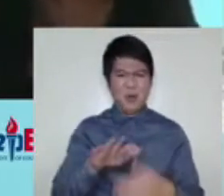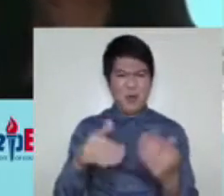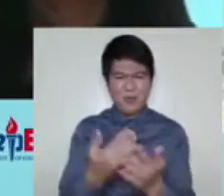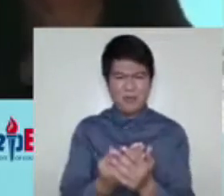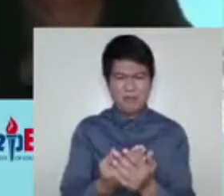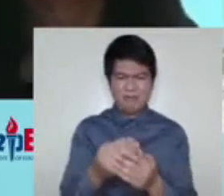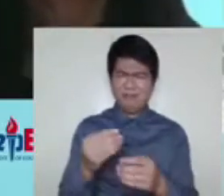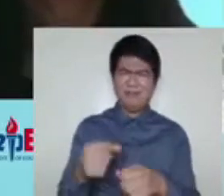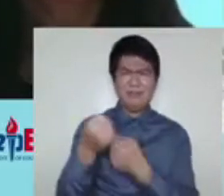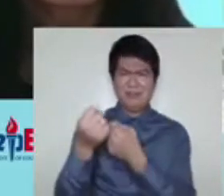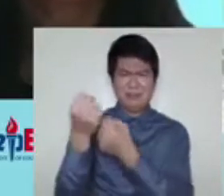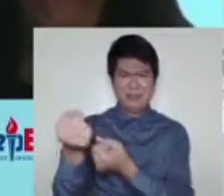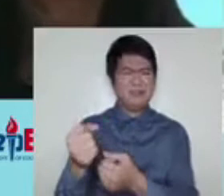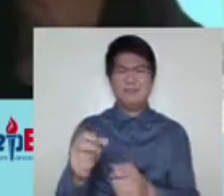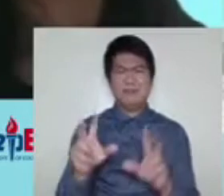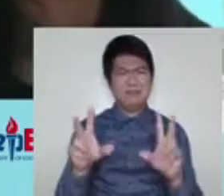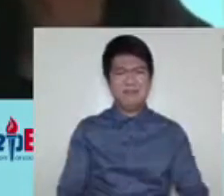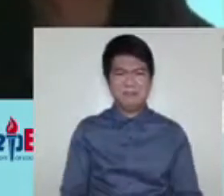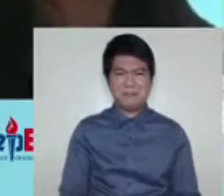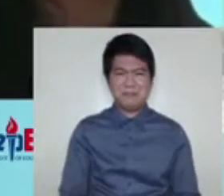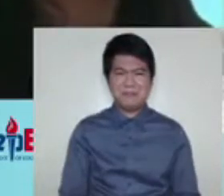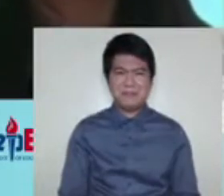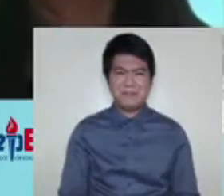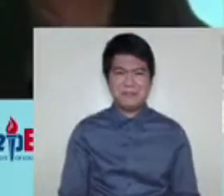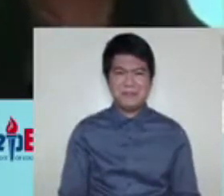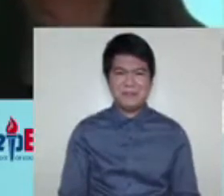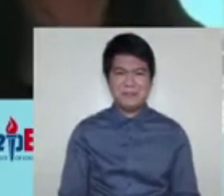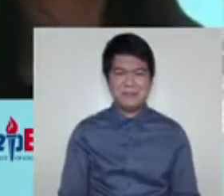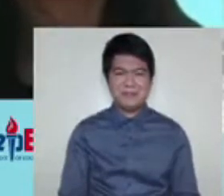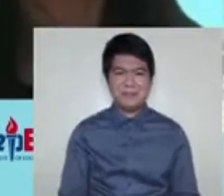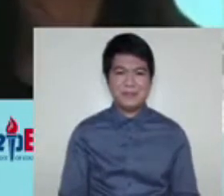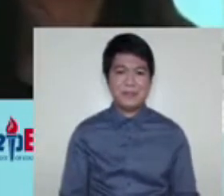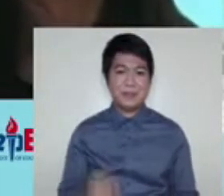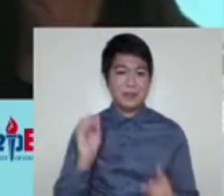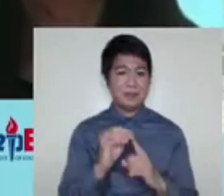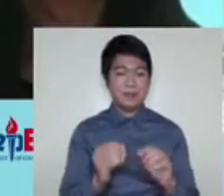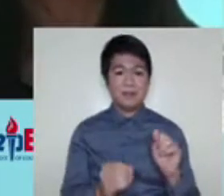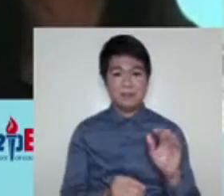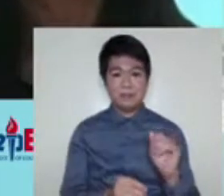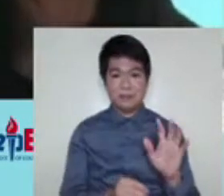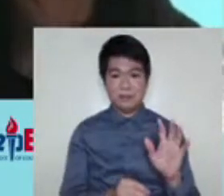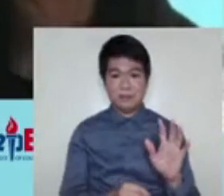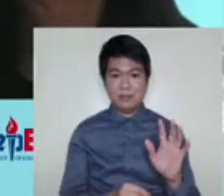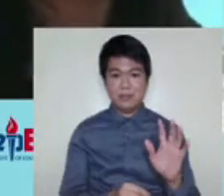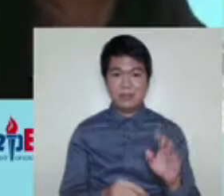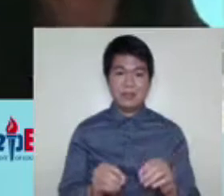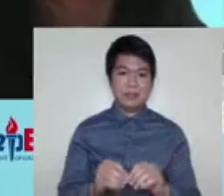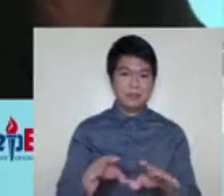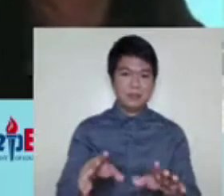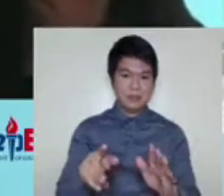MOVs. Next, we have Objective 15, or the complied with and implemented school policies and